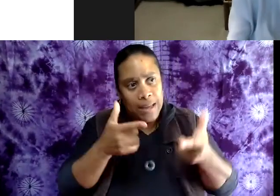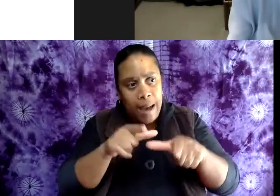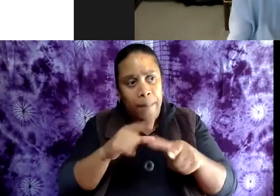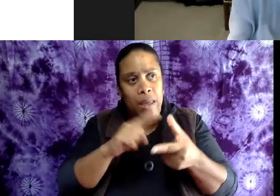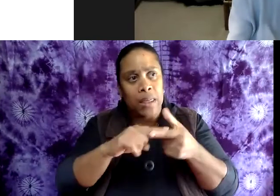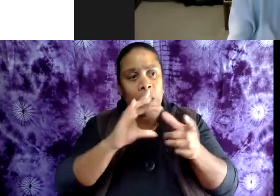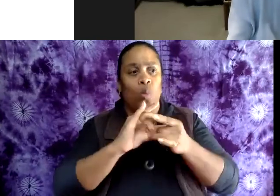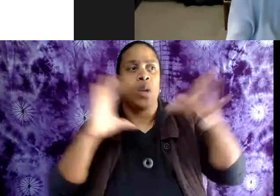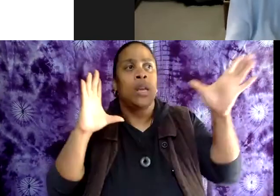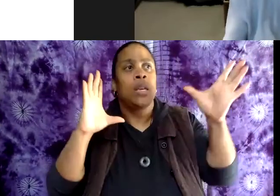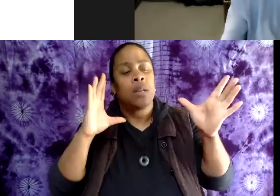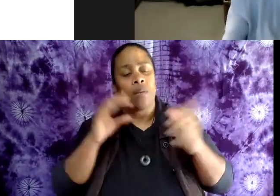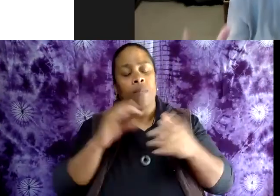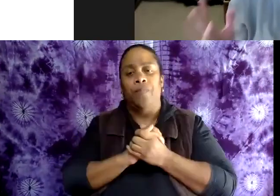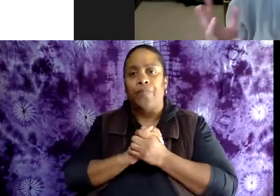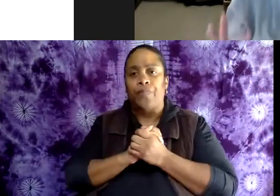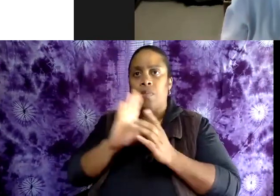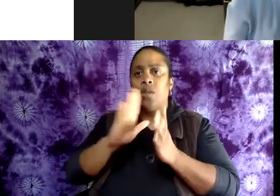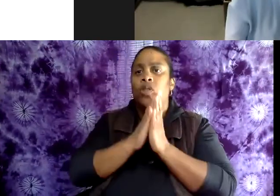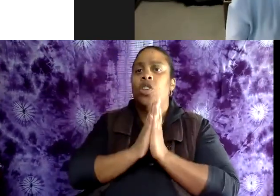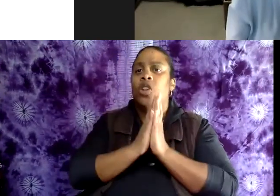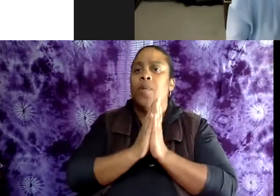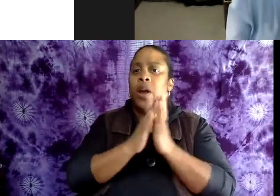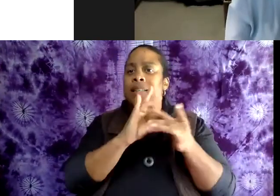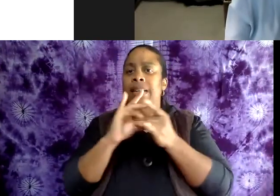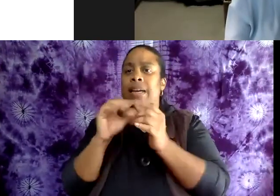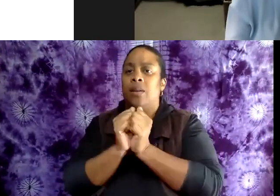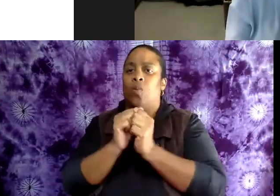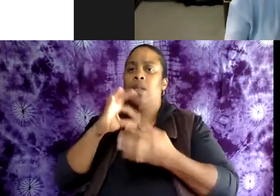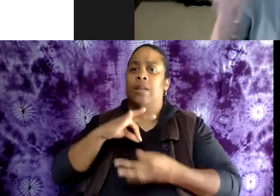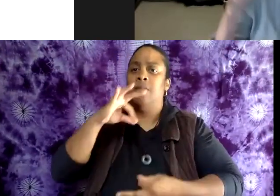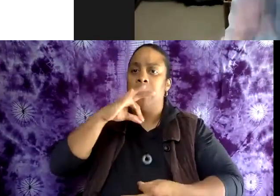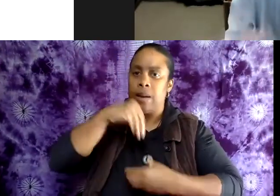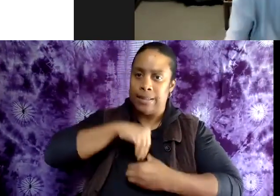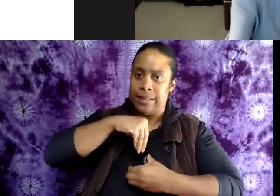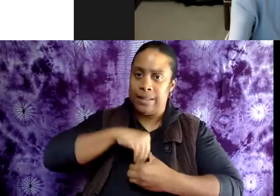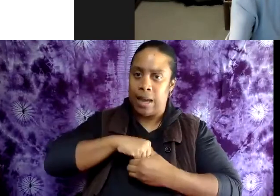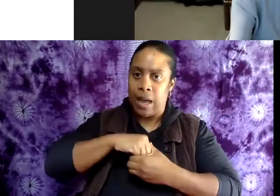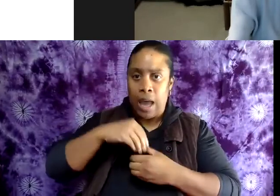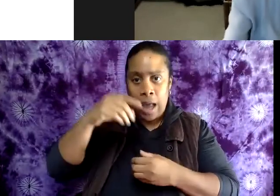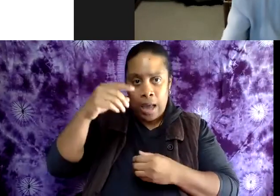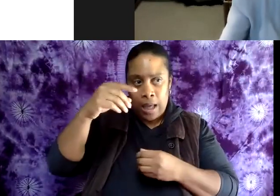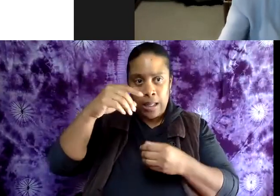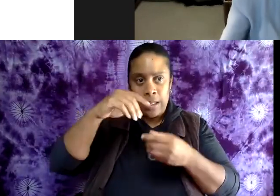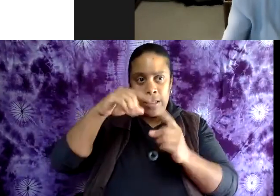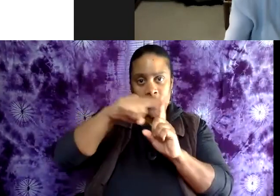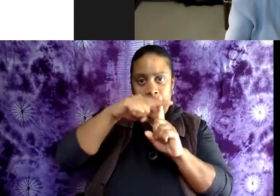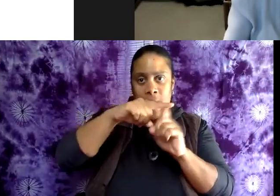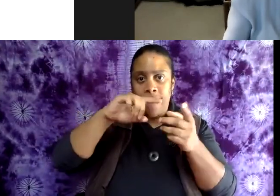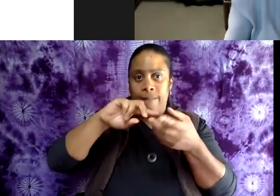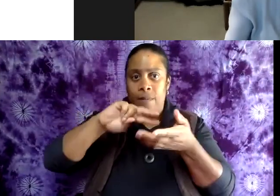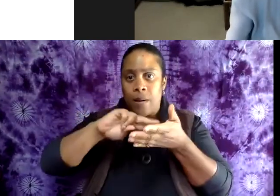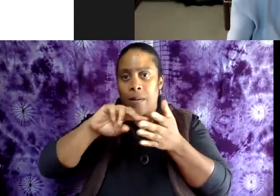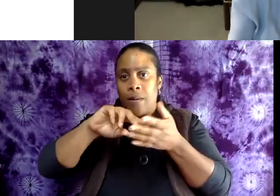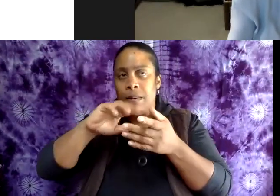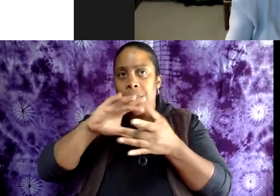what you're wanting. Your prayer is connecting with the spirit within. And then the affirmation is solidifying it. So really,